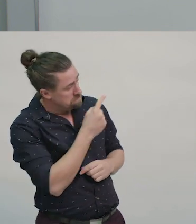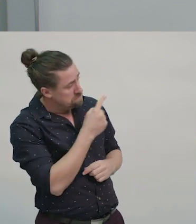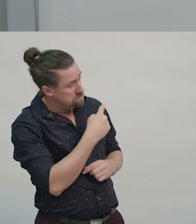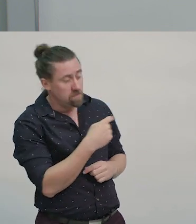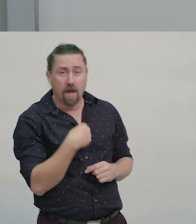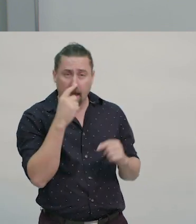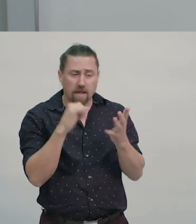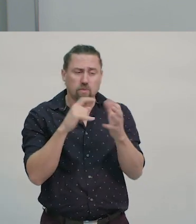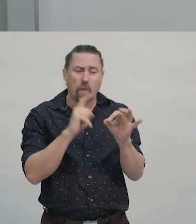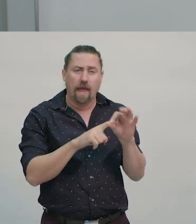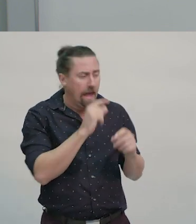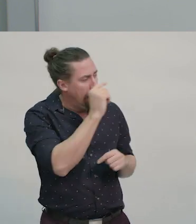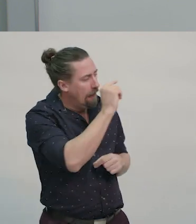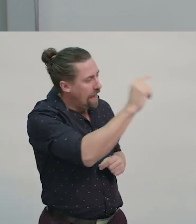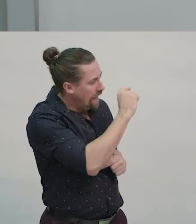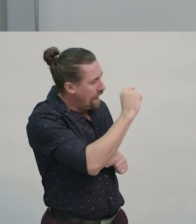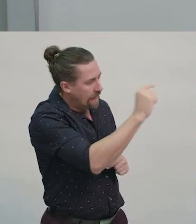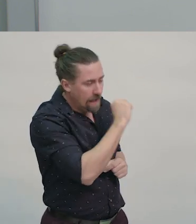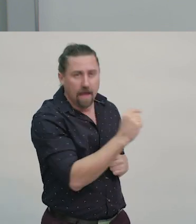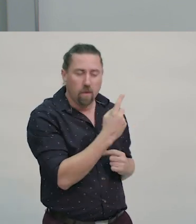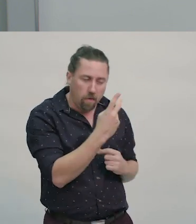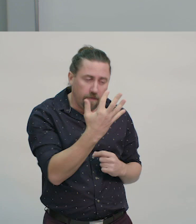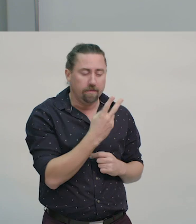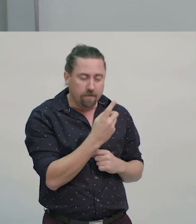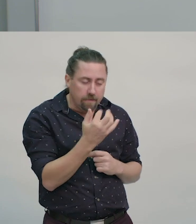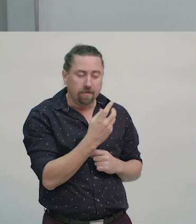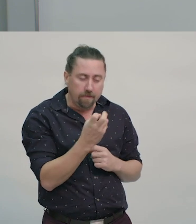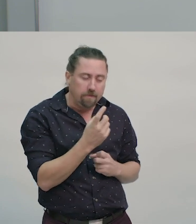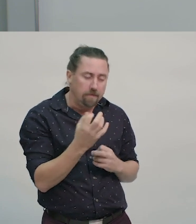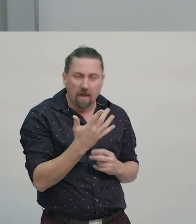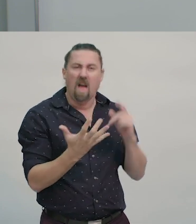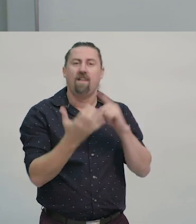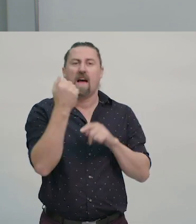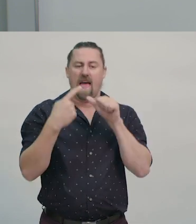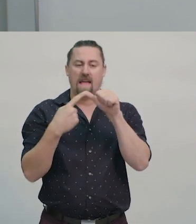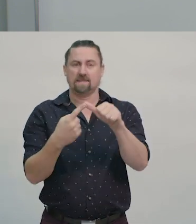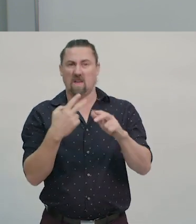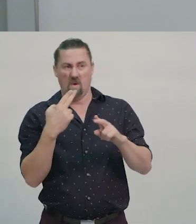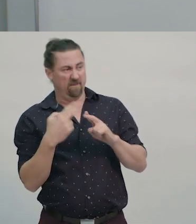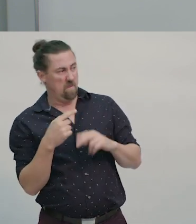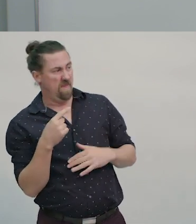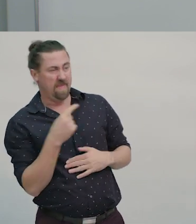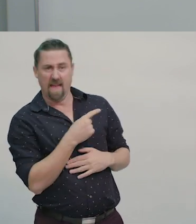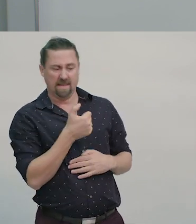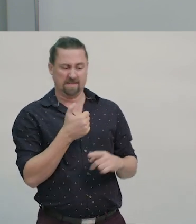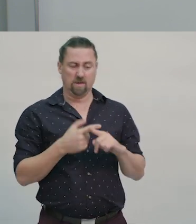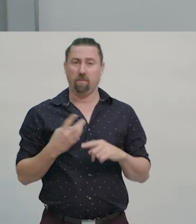Now we know that if we counted each of the squares in the rectangle, we would find the solution to our multiplication question.